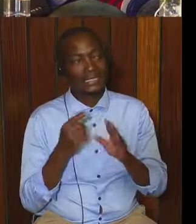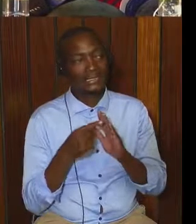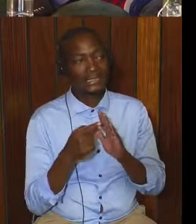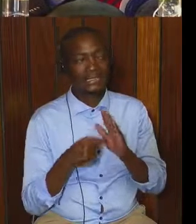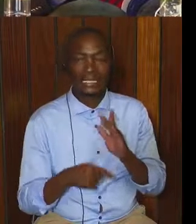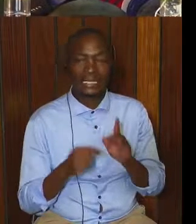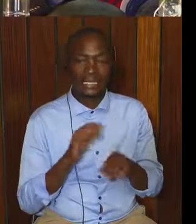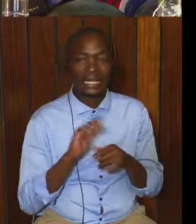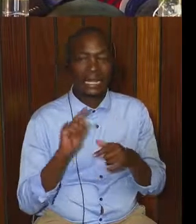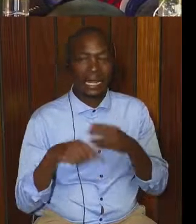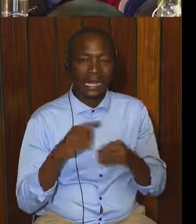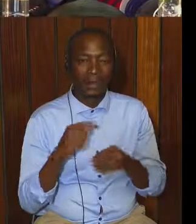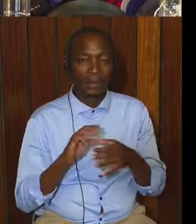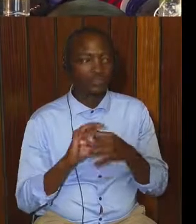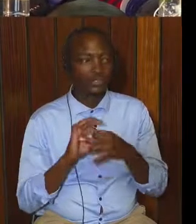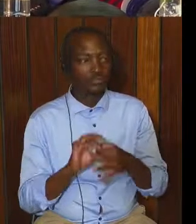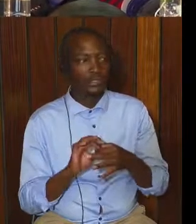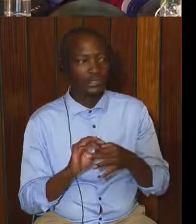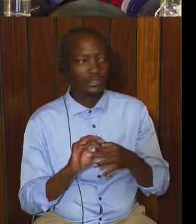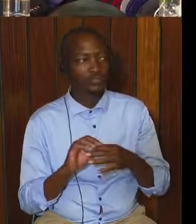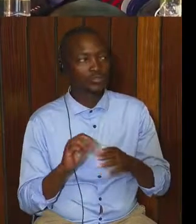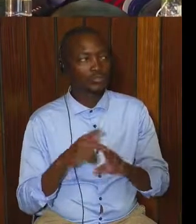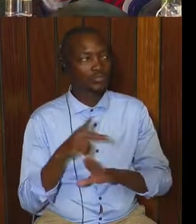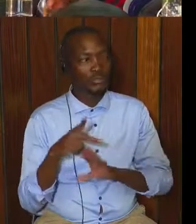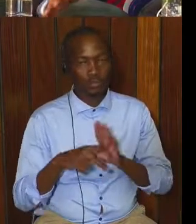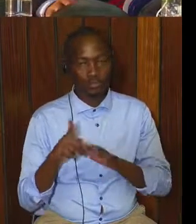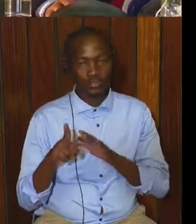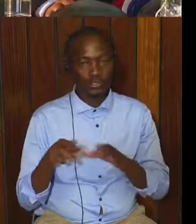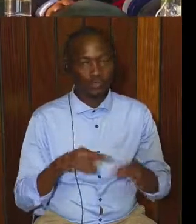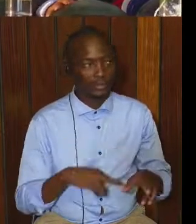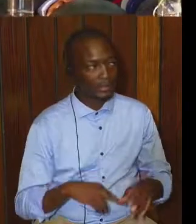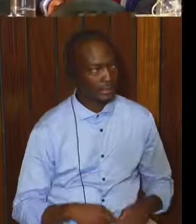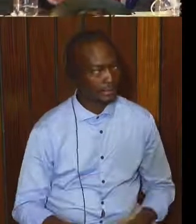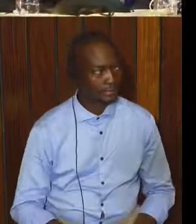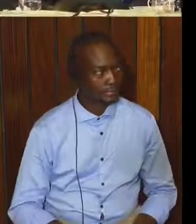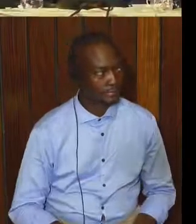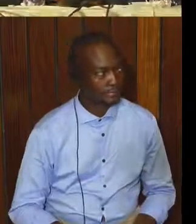to the project and maybe also the project readiness.